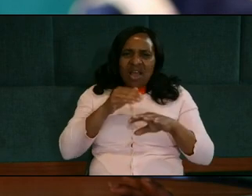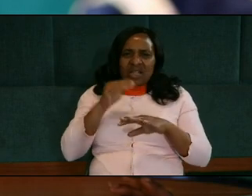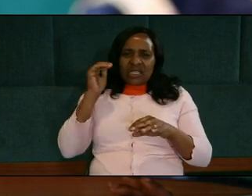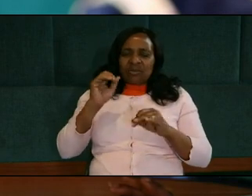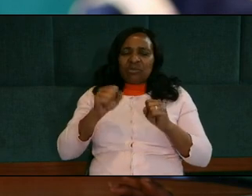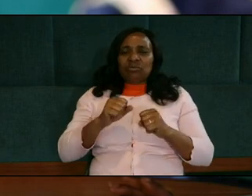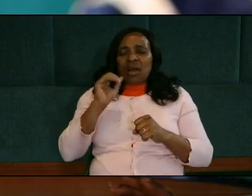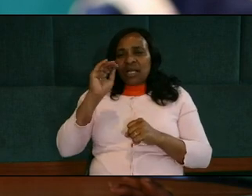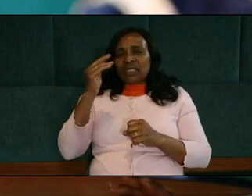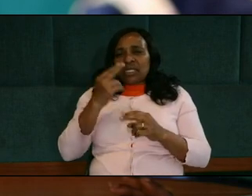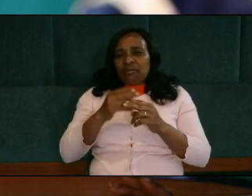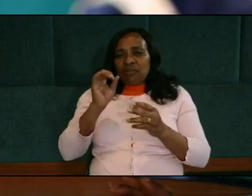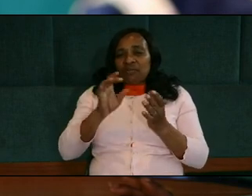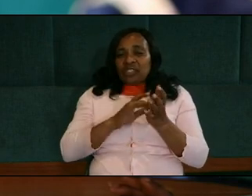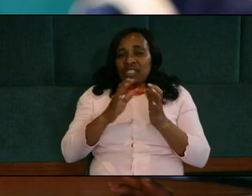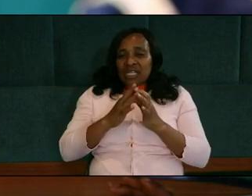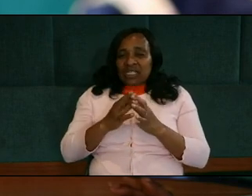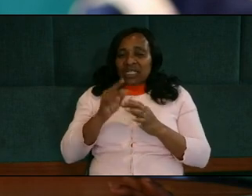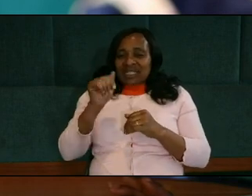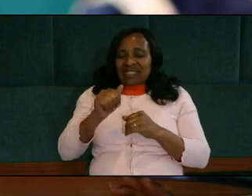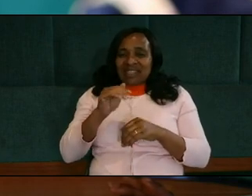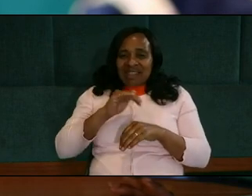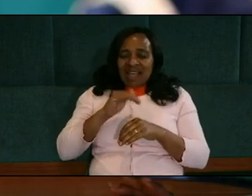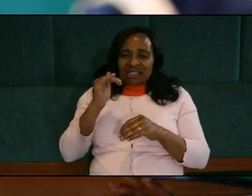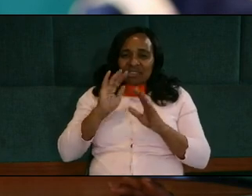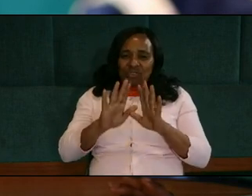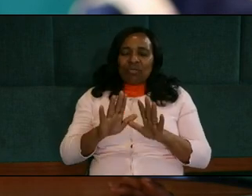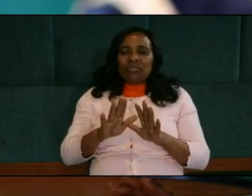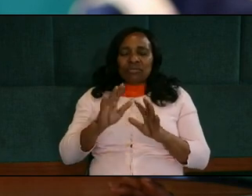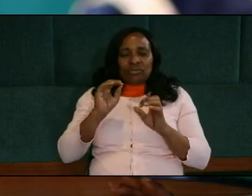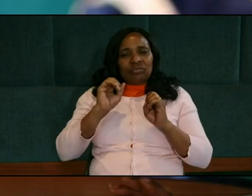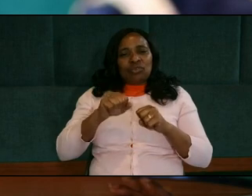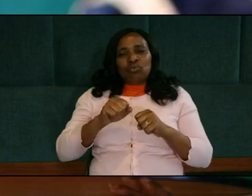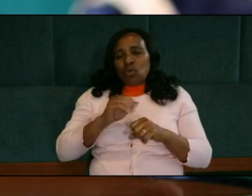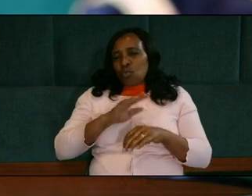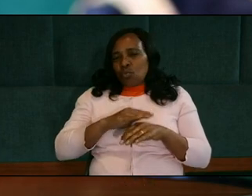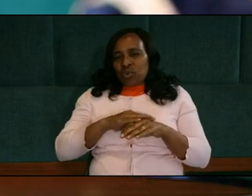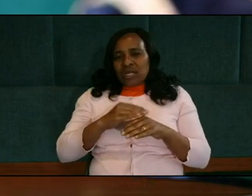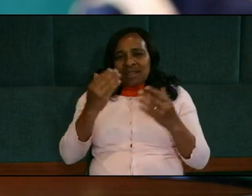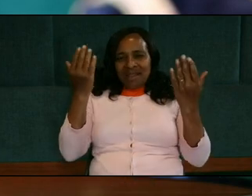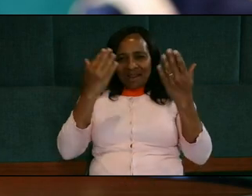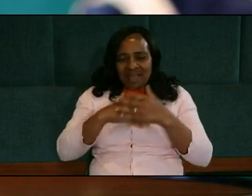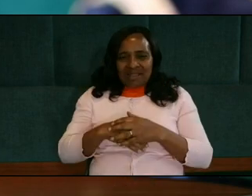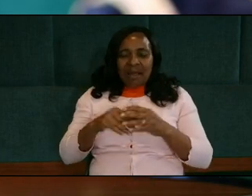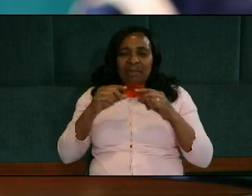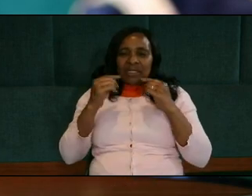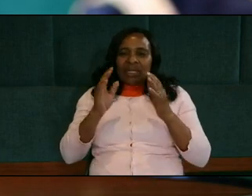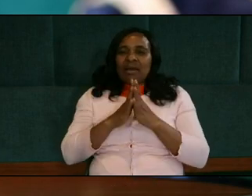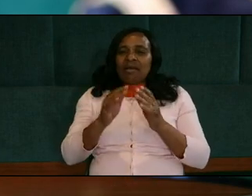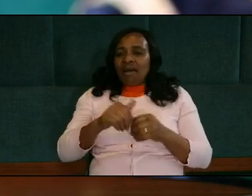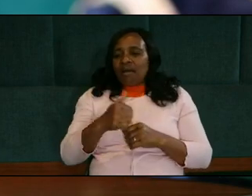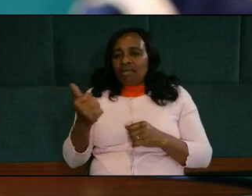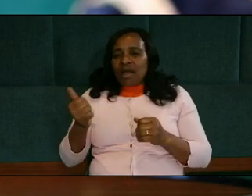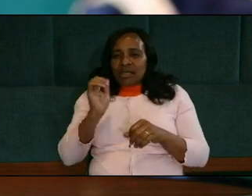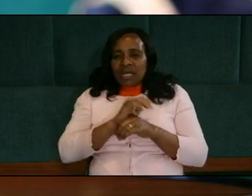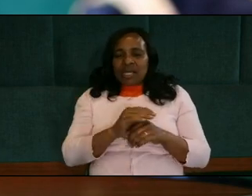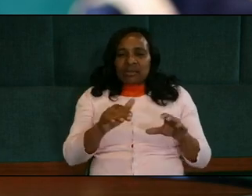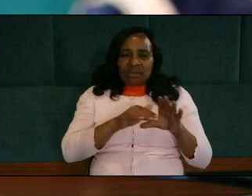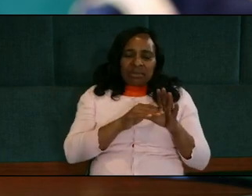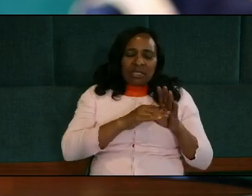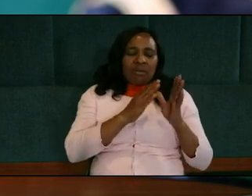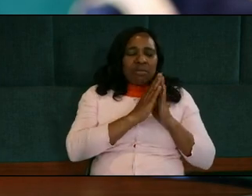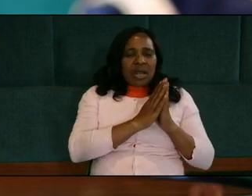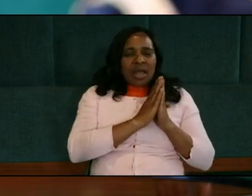in the name of Jesus that the attacks stop," he said. That night, the pastor and the other church members prayed for